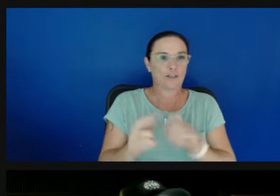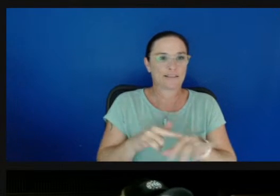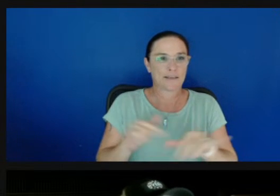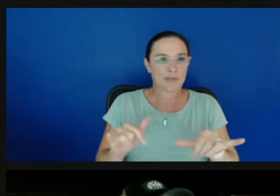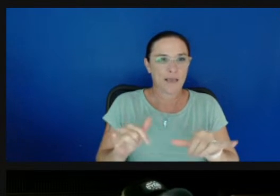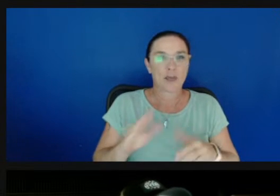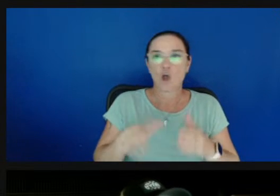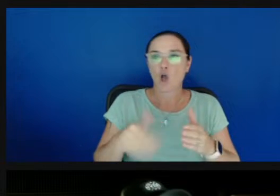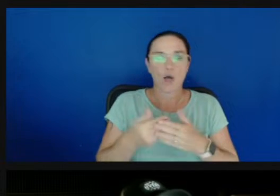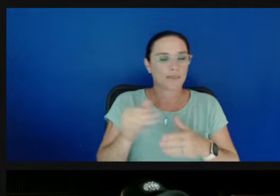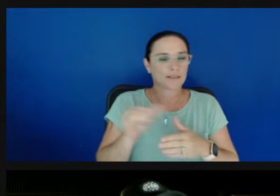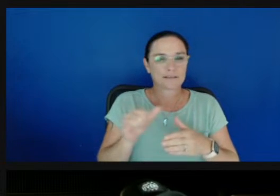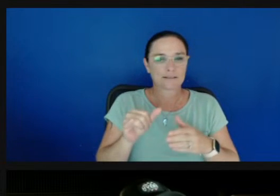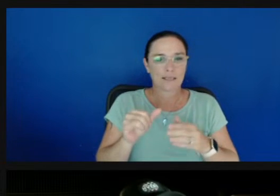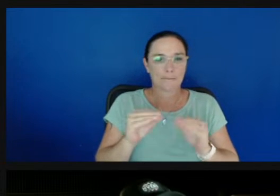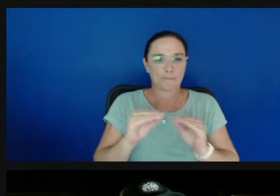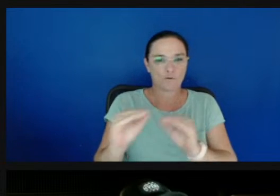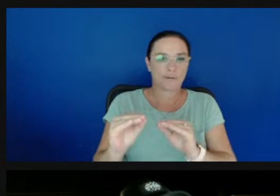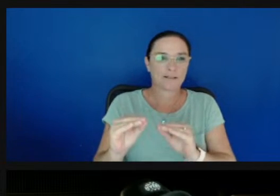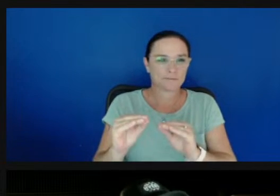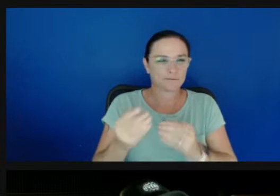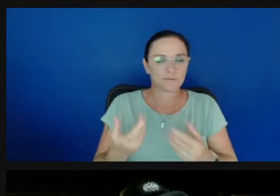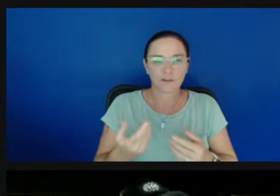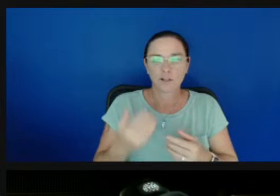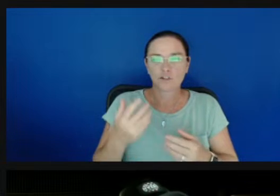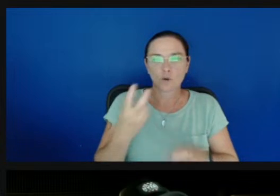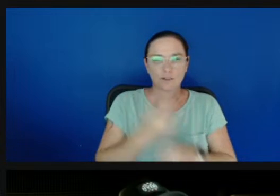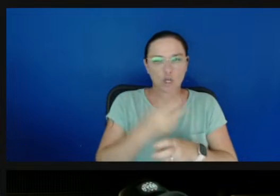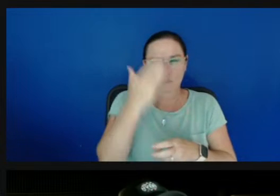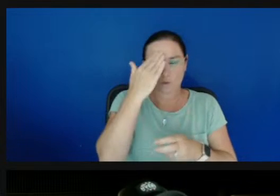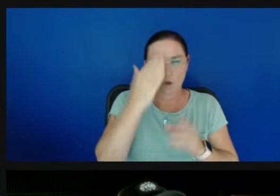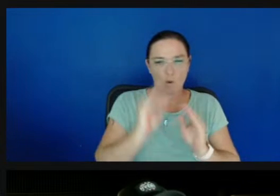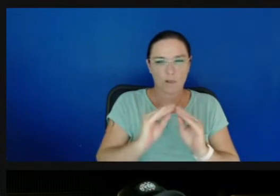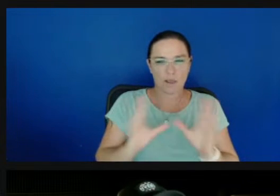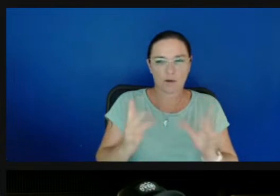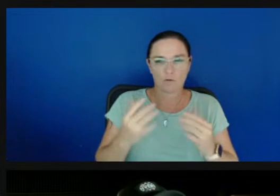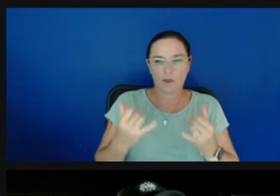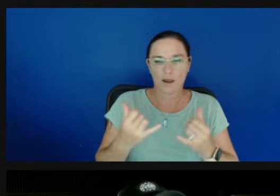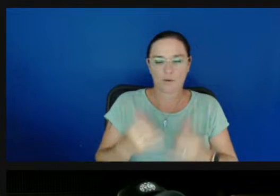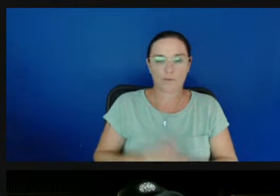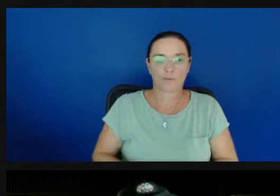direction. So hard to say much from this, even though it is showing up in the graph right now.